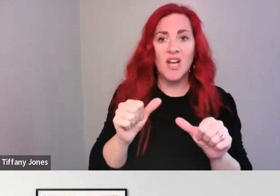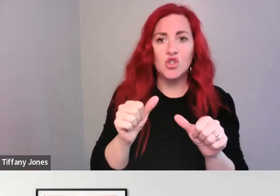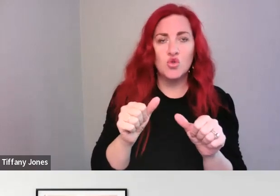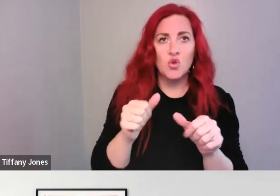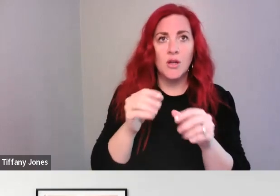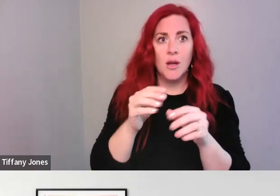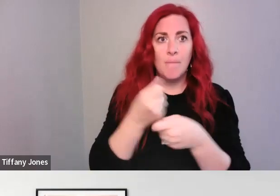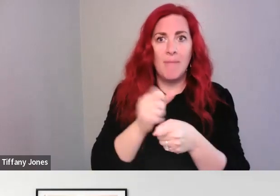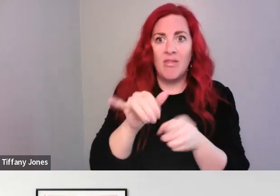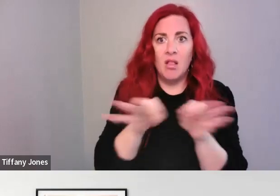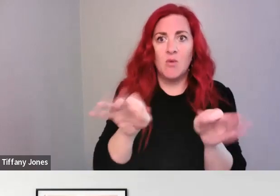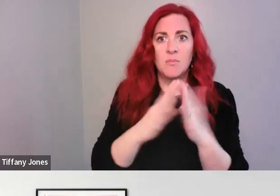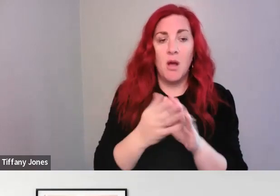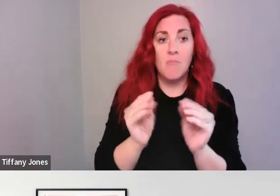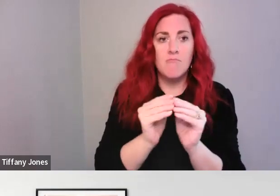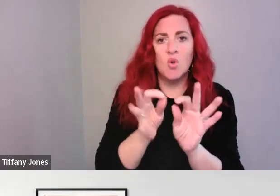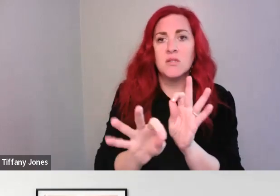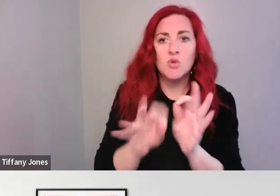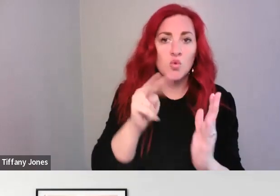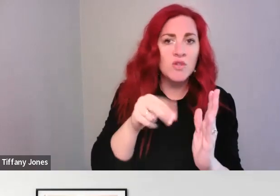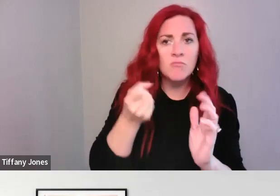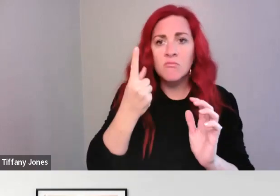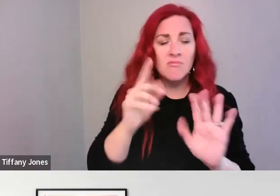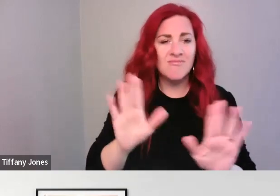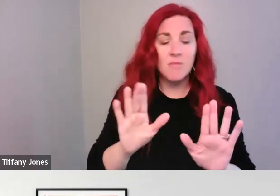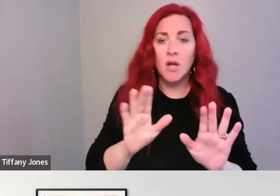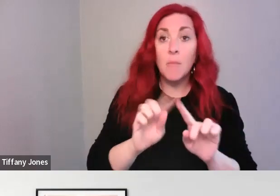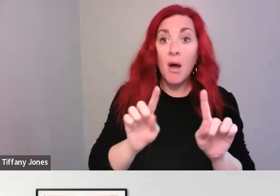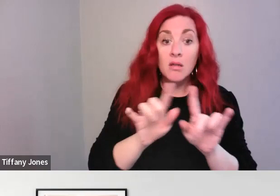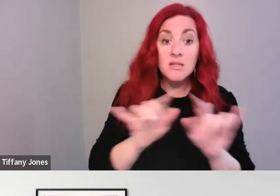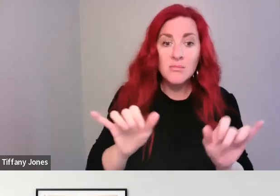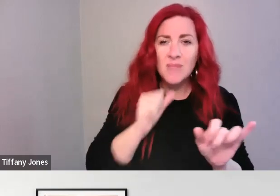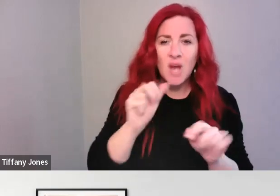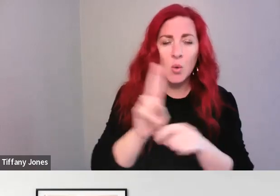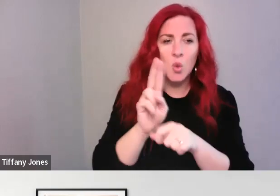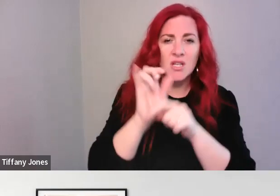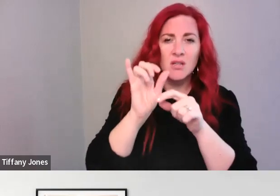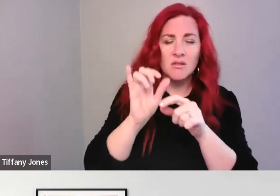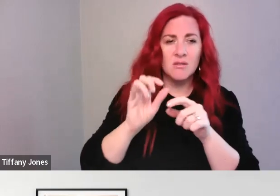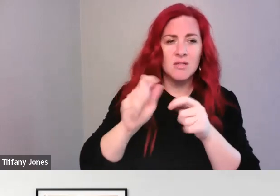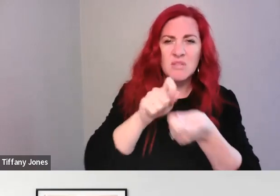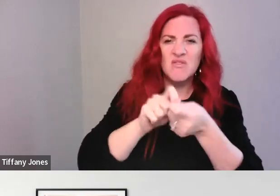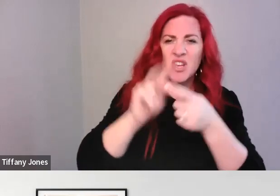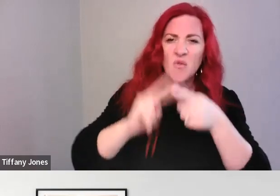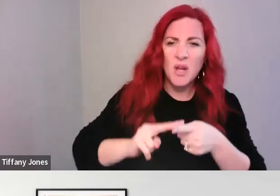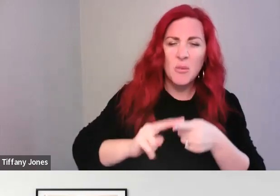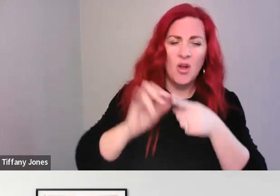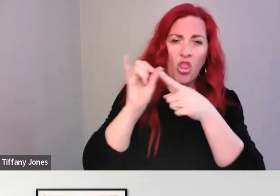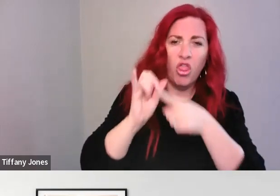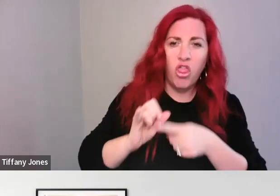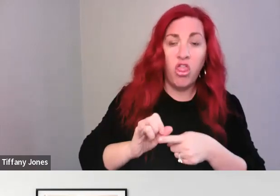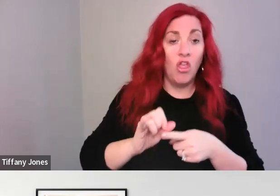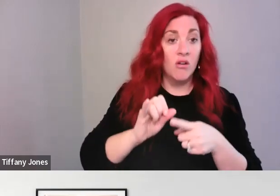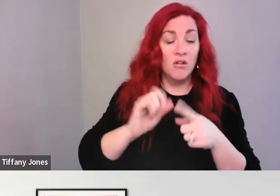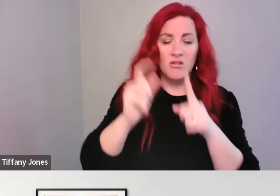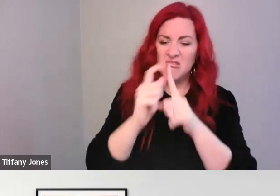time making it understandable, not using jargon or too many acronyms or terms that just wouldn't make